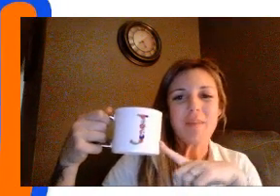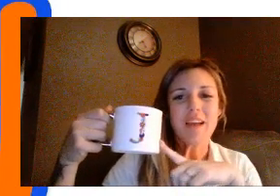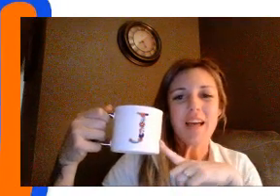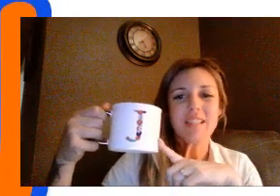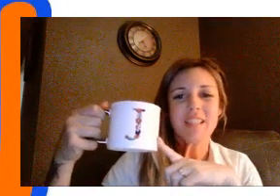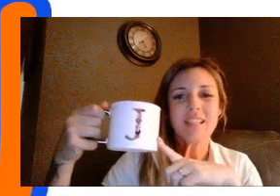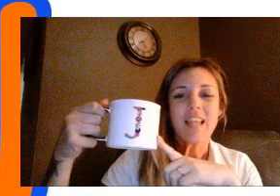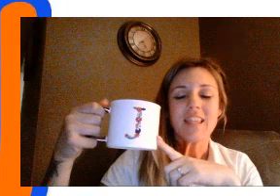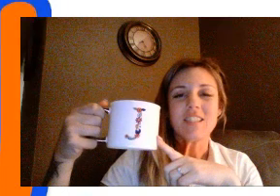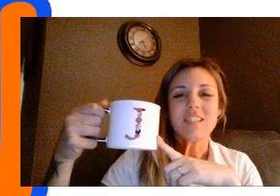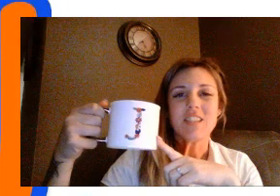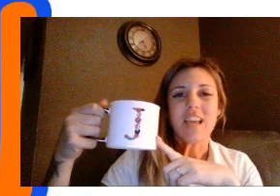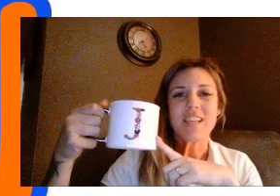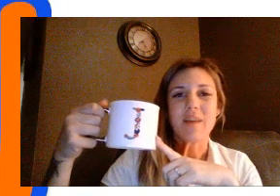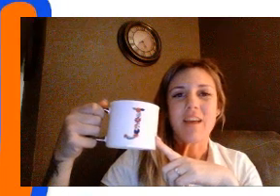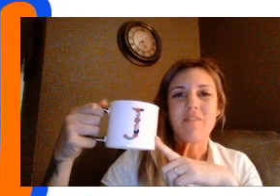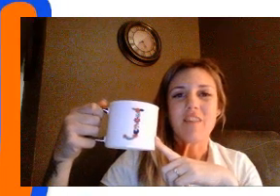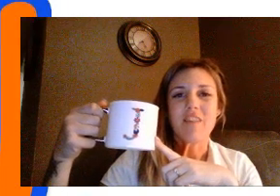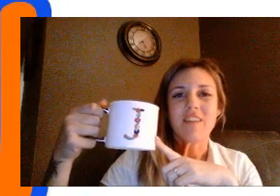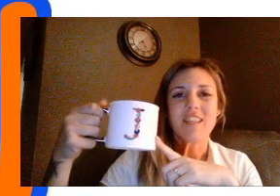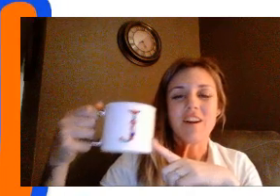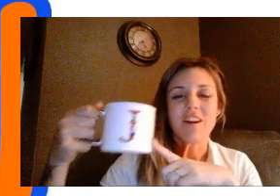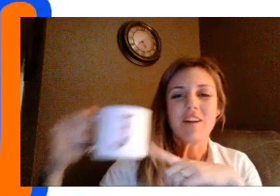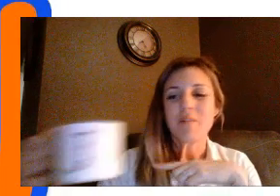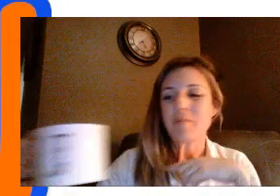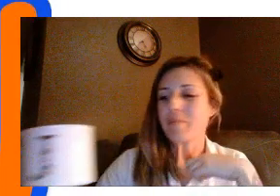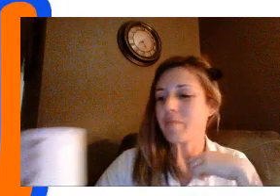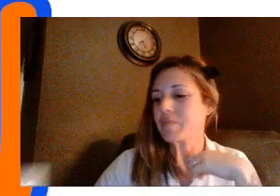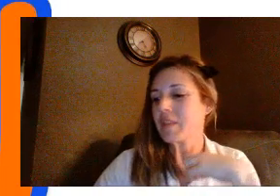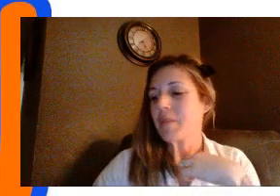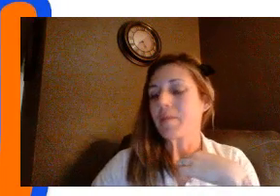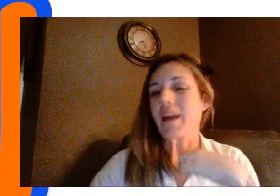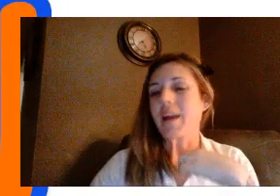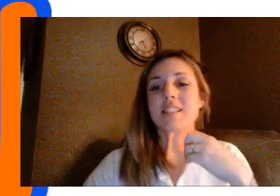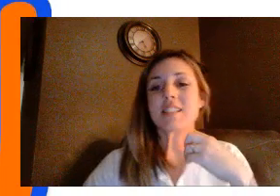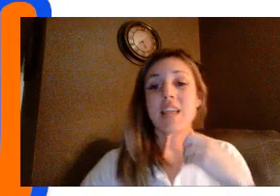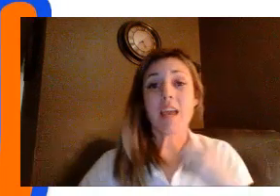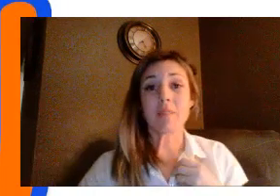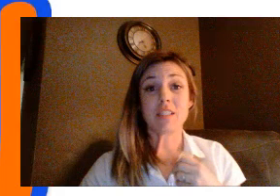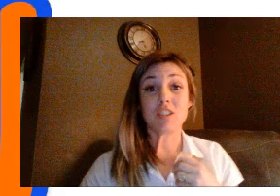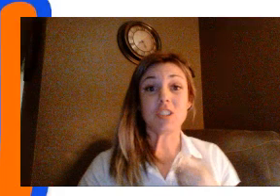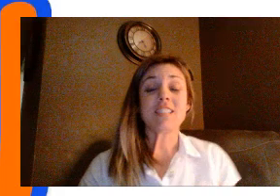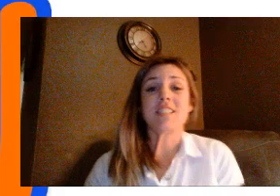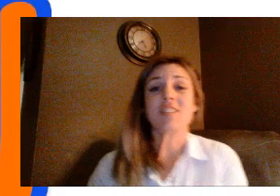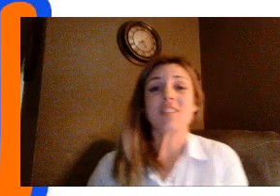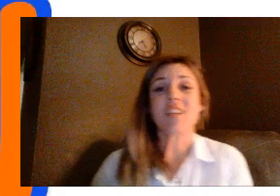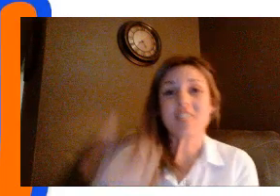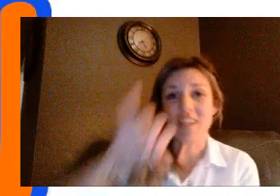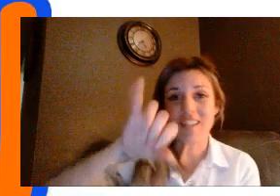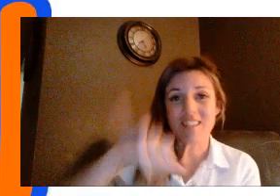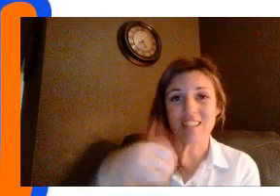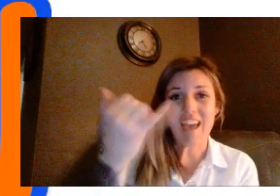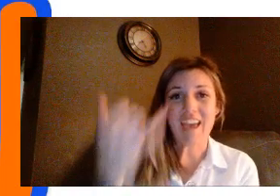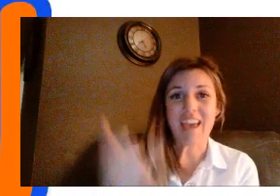the J is my favorite letter. My last name is Justice.